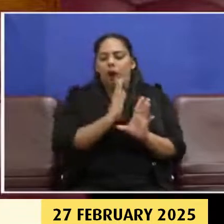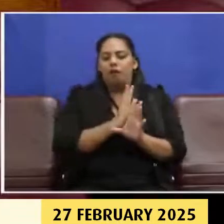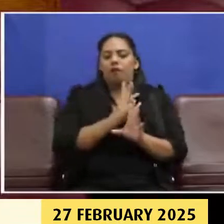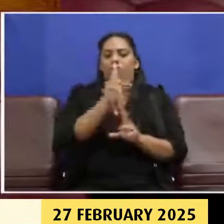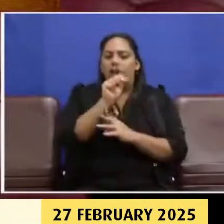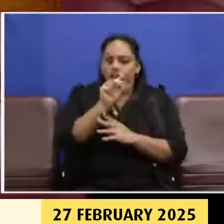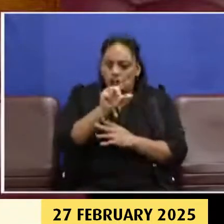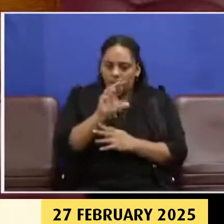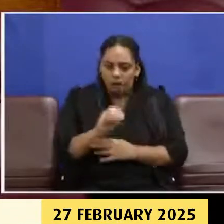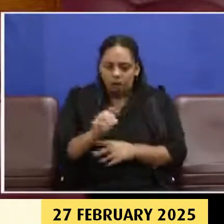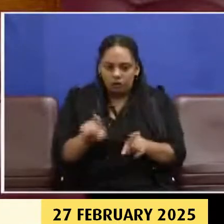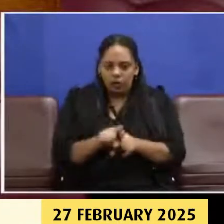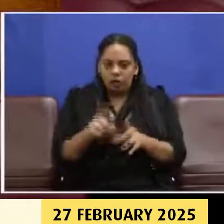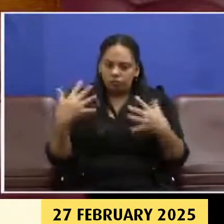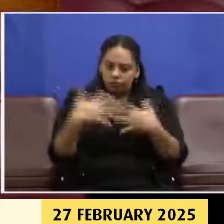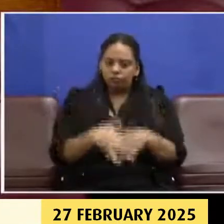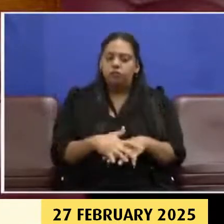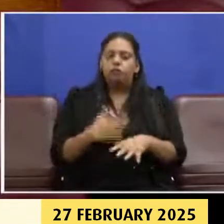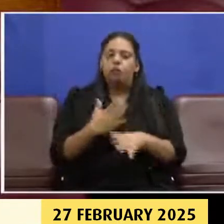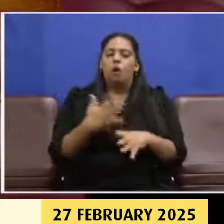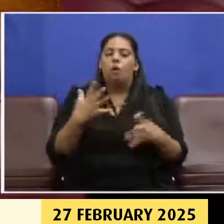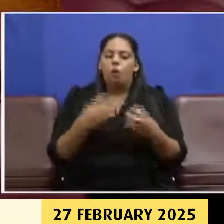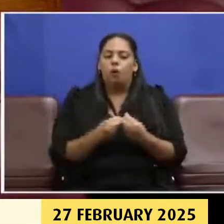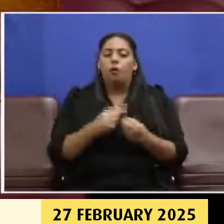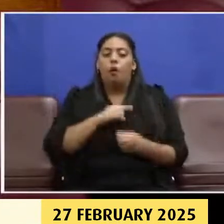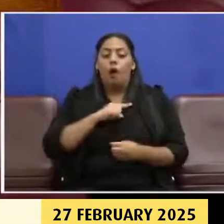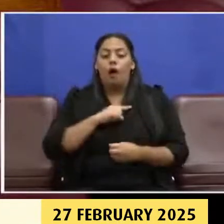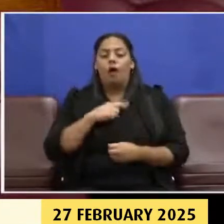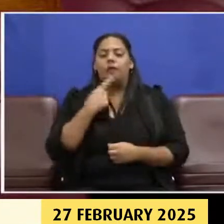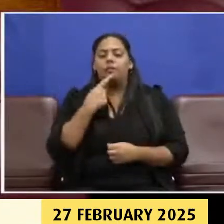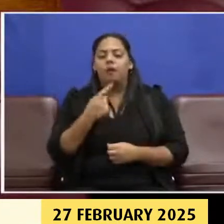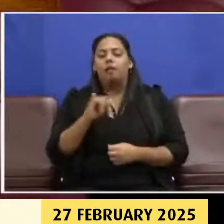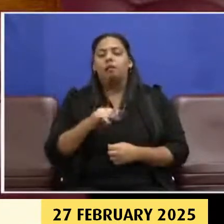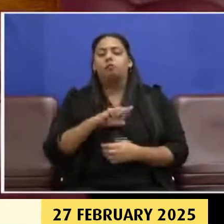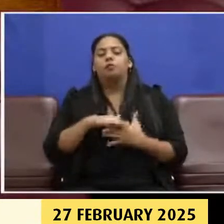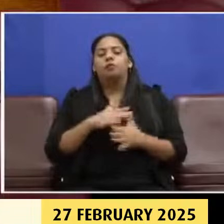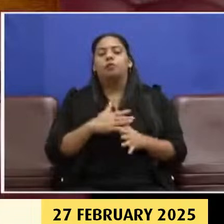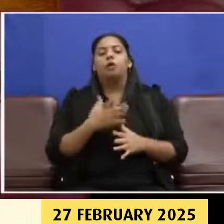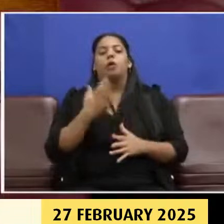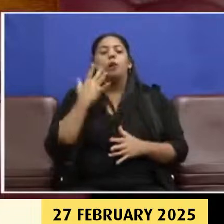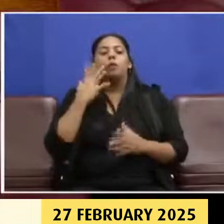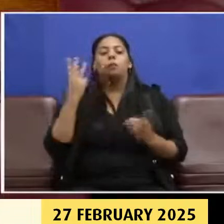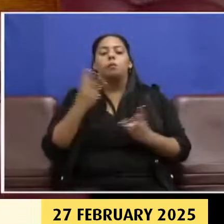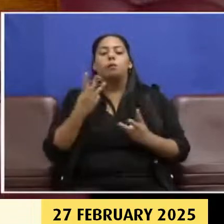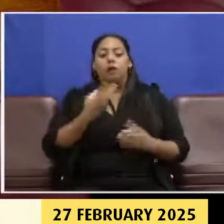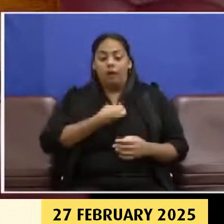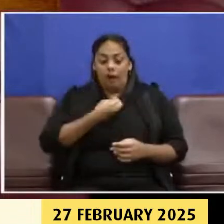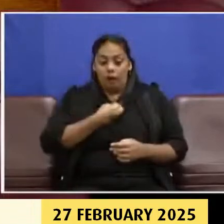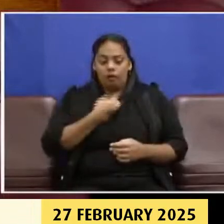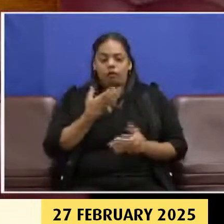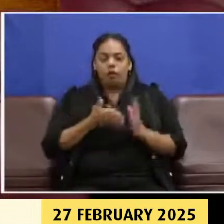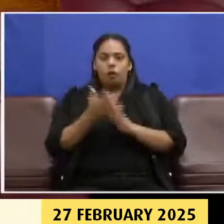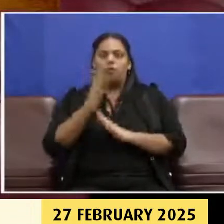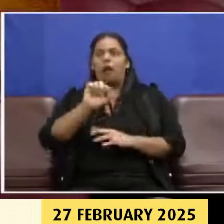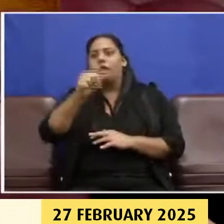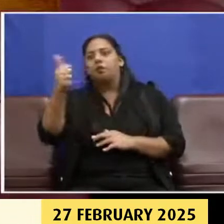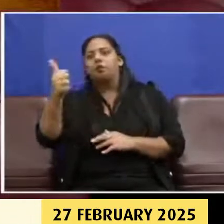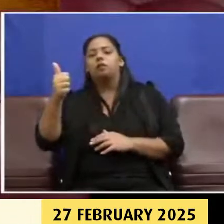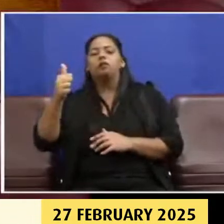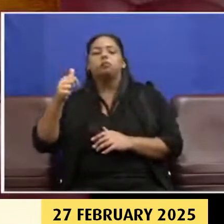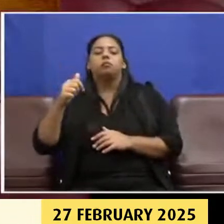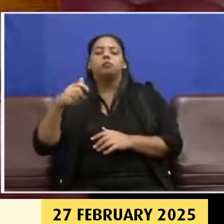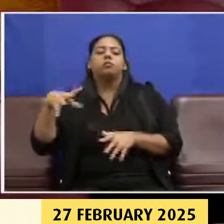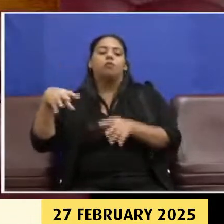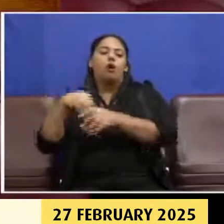NGO. And the reason why I say this is because when young people are going to these other parts of society, being it corporate